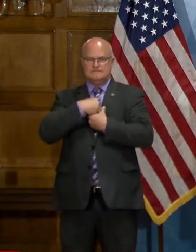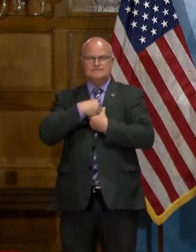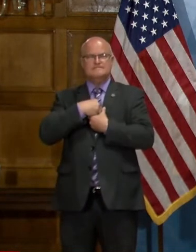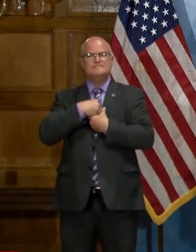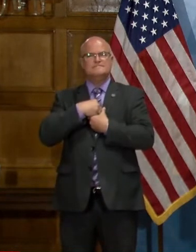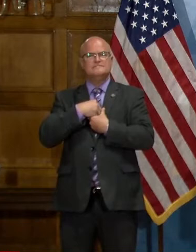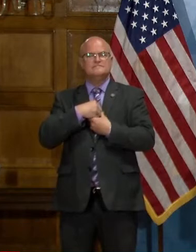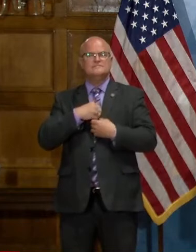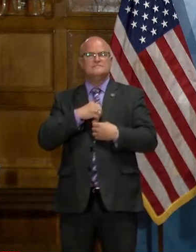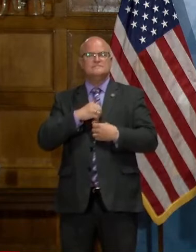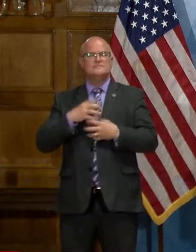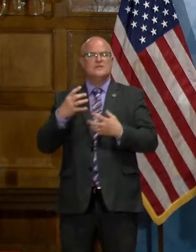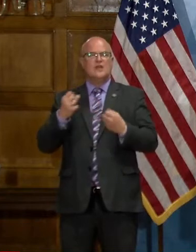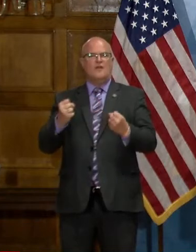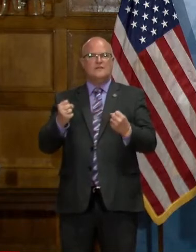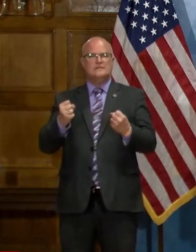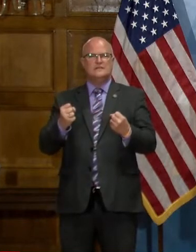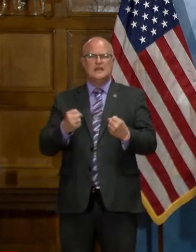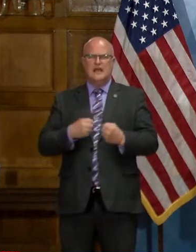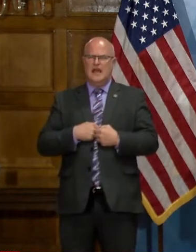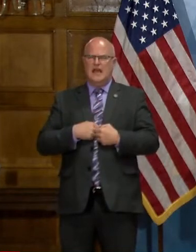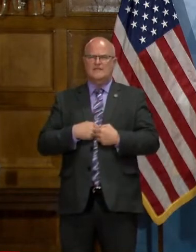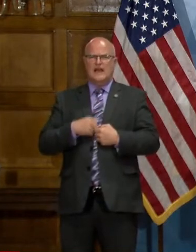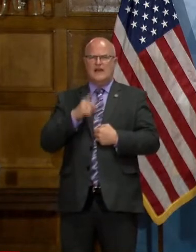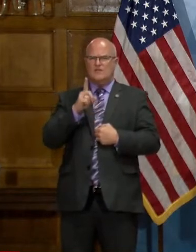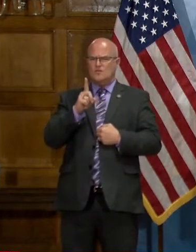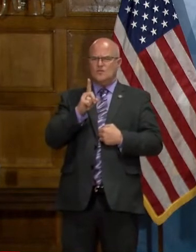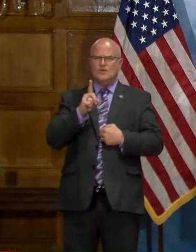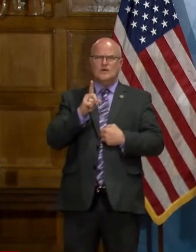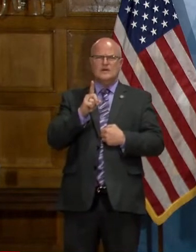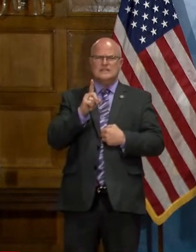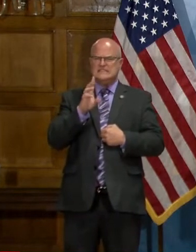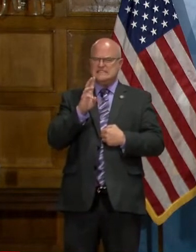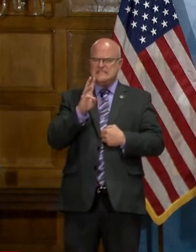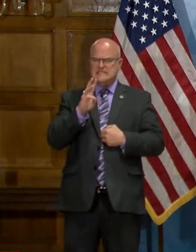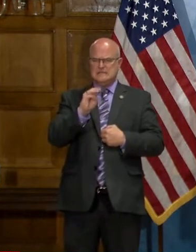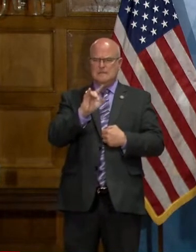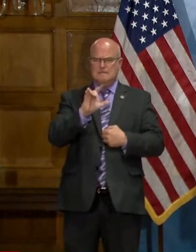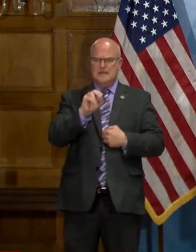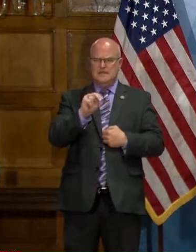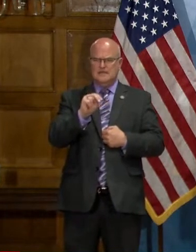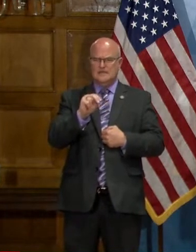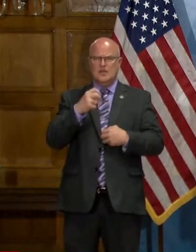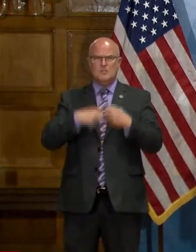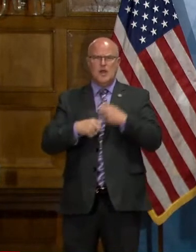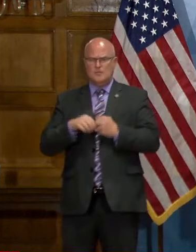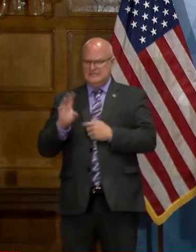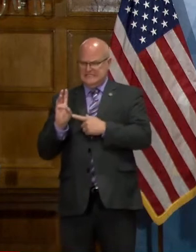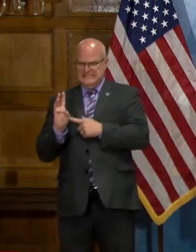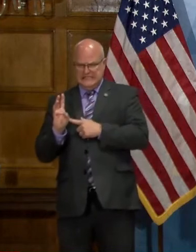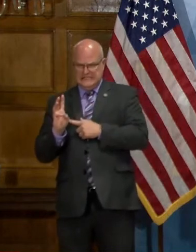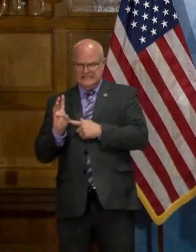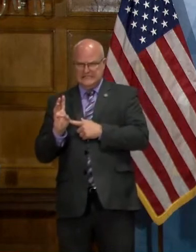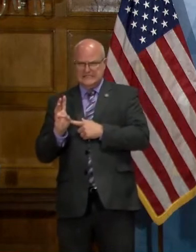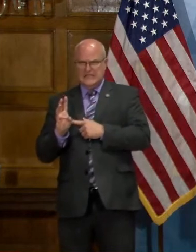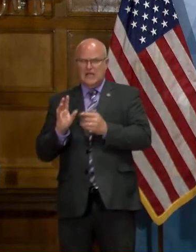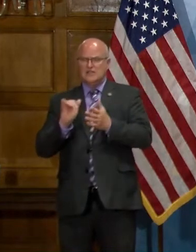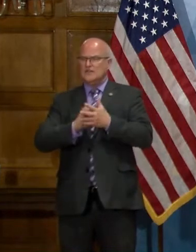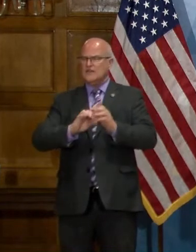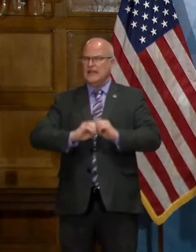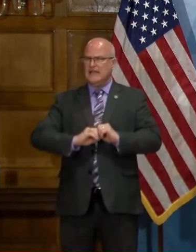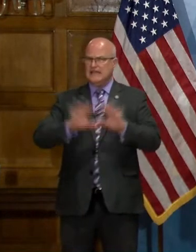disclosing 6 adverse cases out of 6 million. And so that